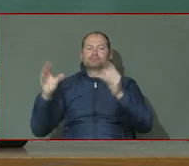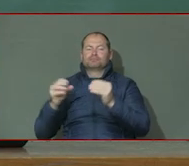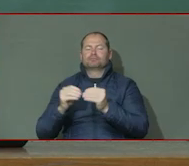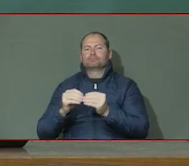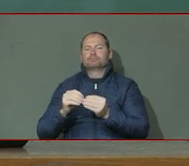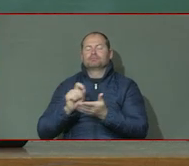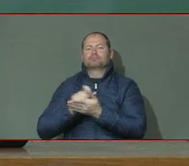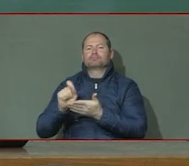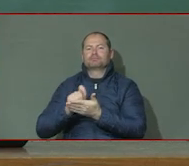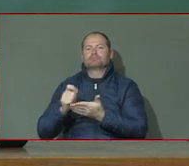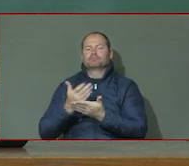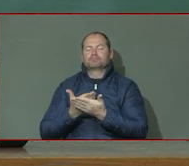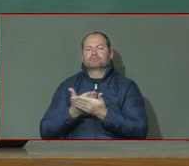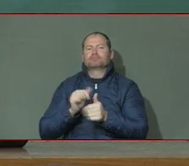the